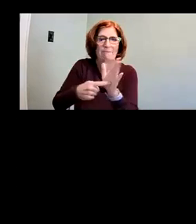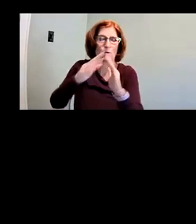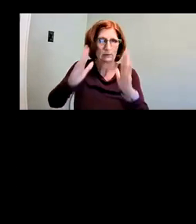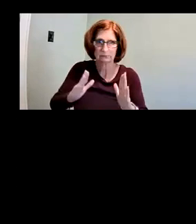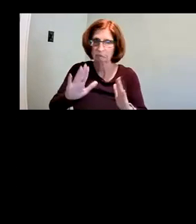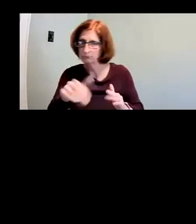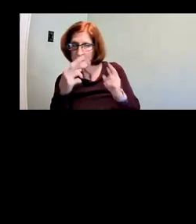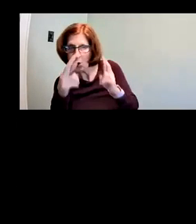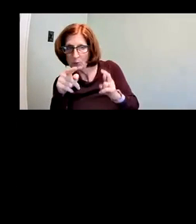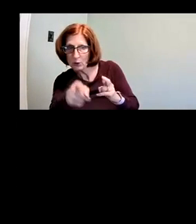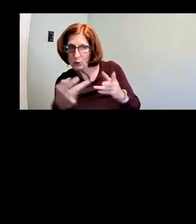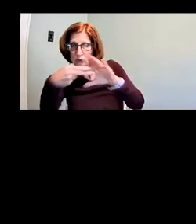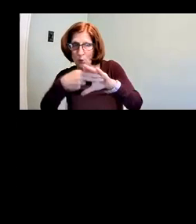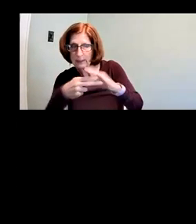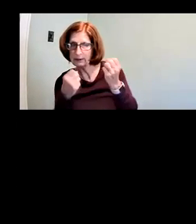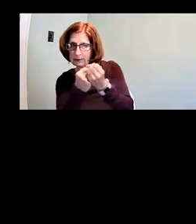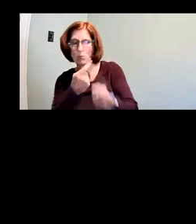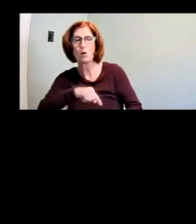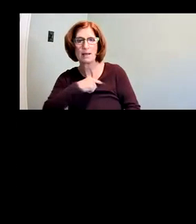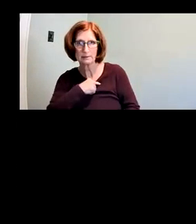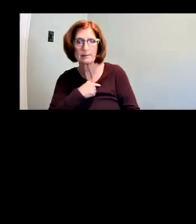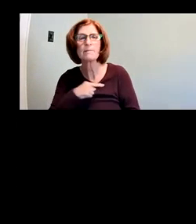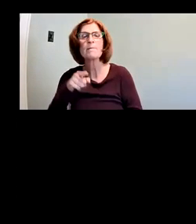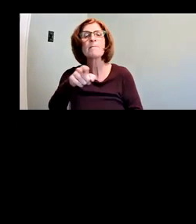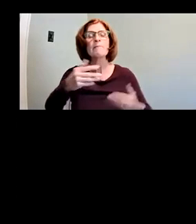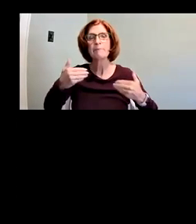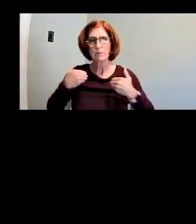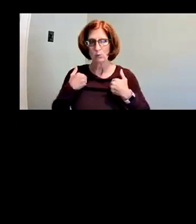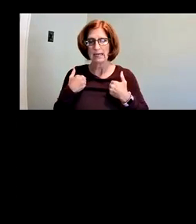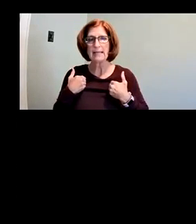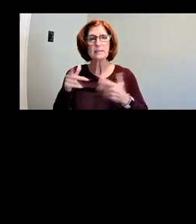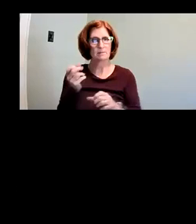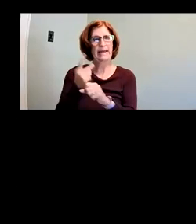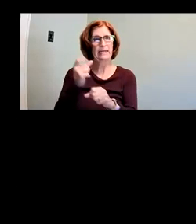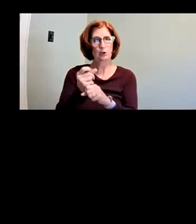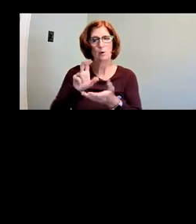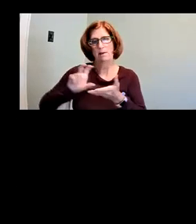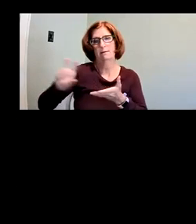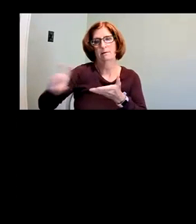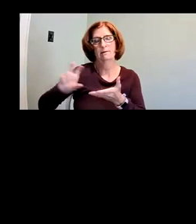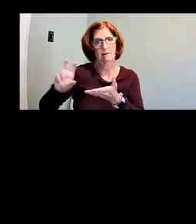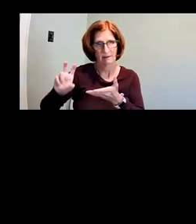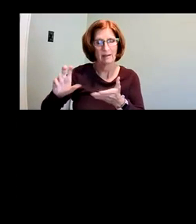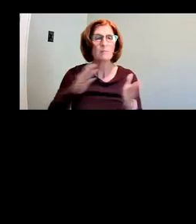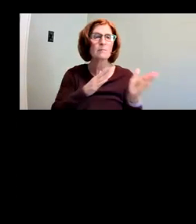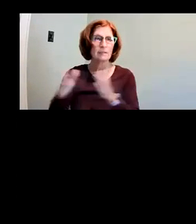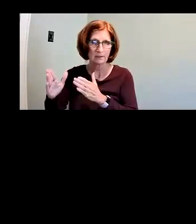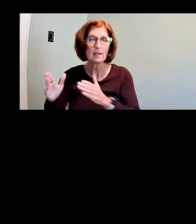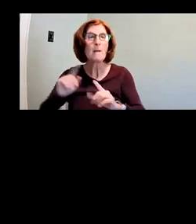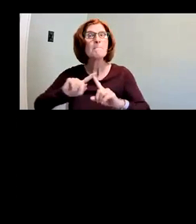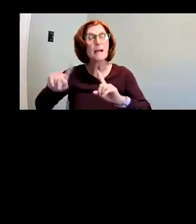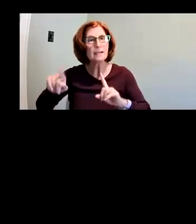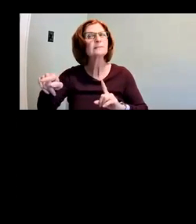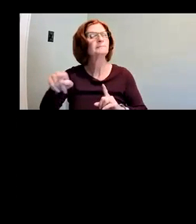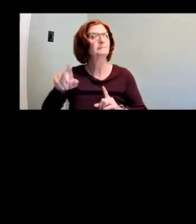will help us with this. So we had some annual allocation plan recommendations. Due to the loopholes of the